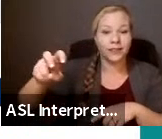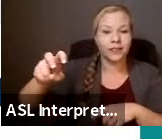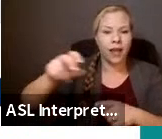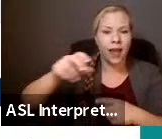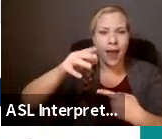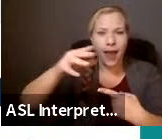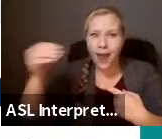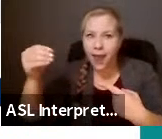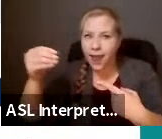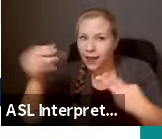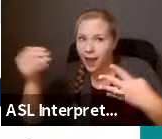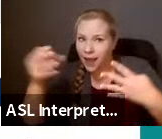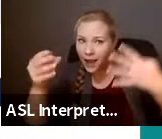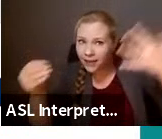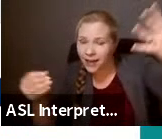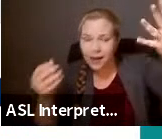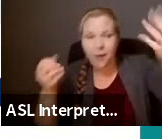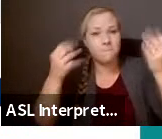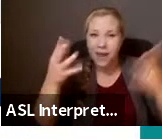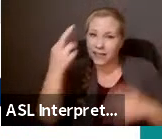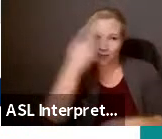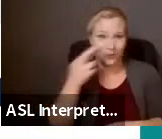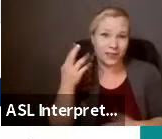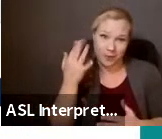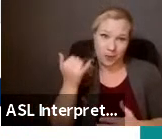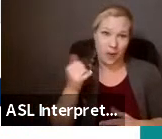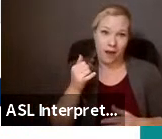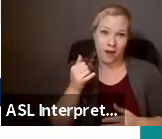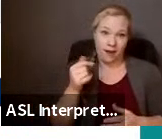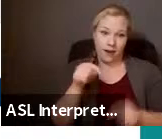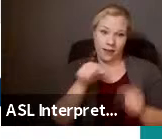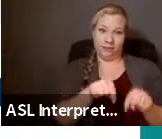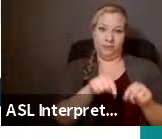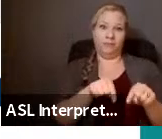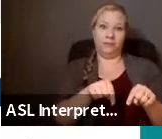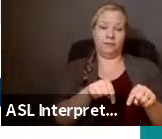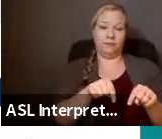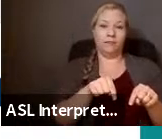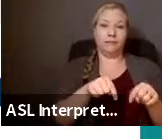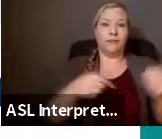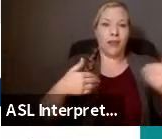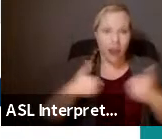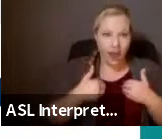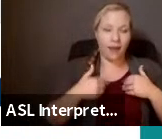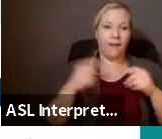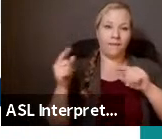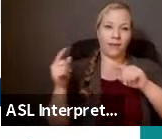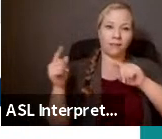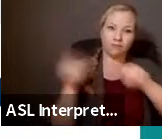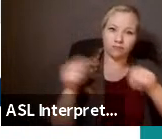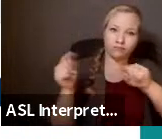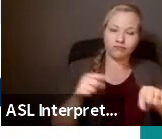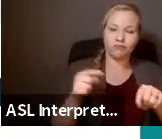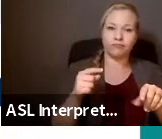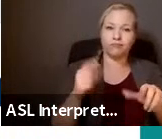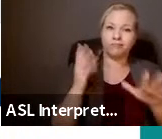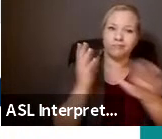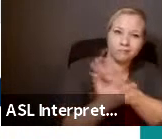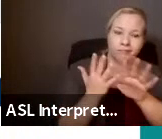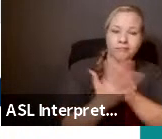driving forces in what is going to kind of shape this project, what is going